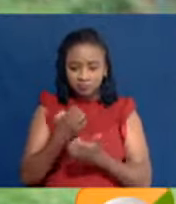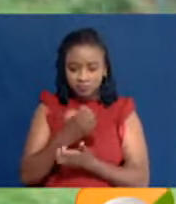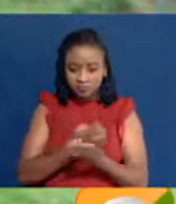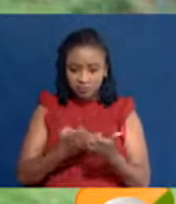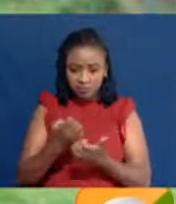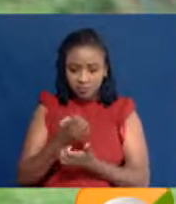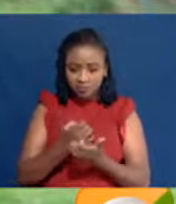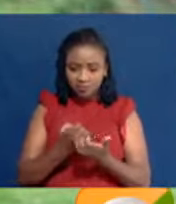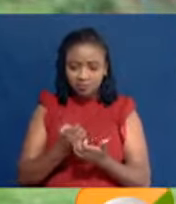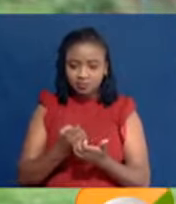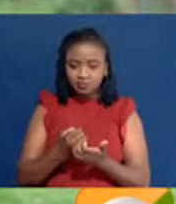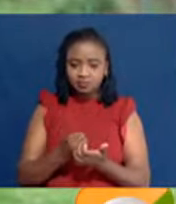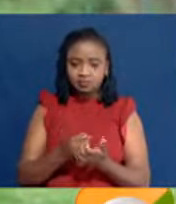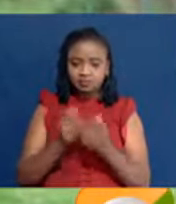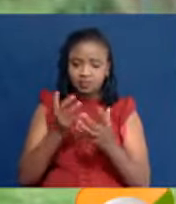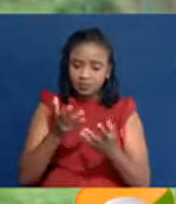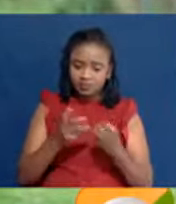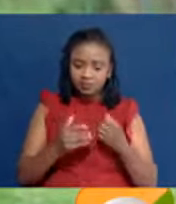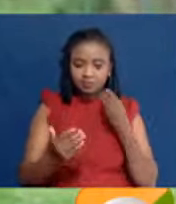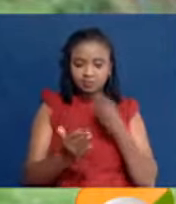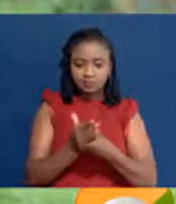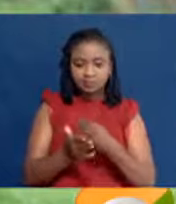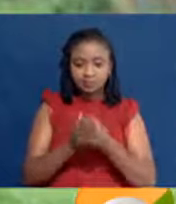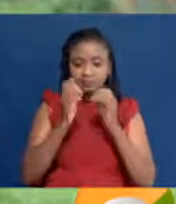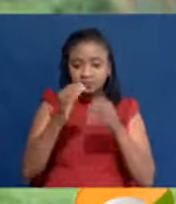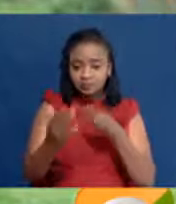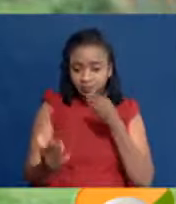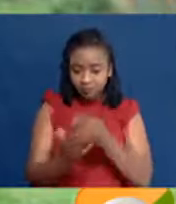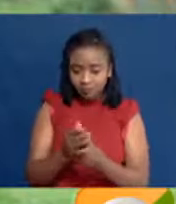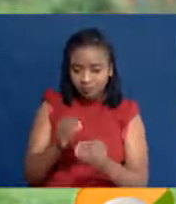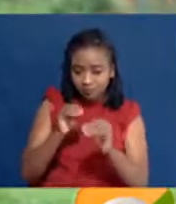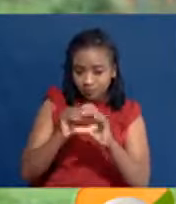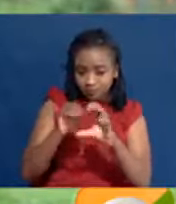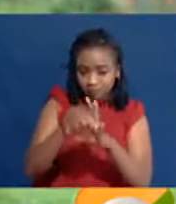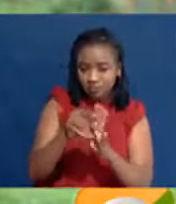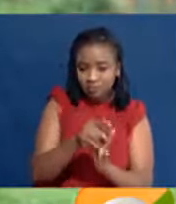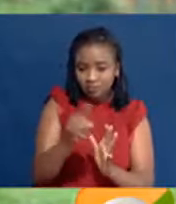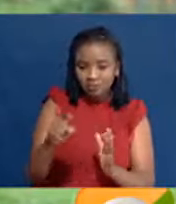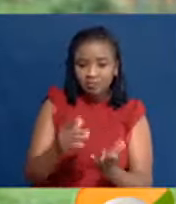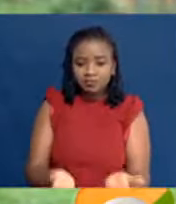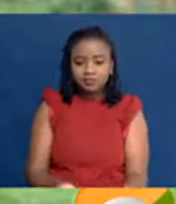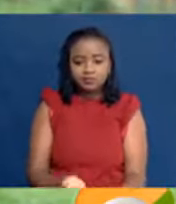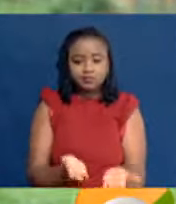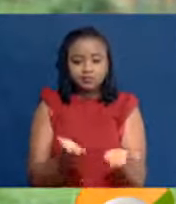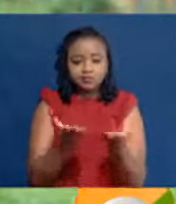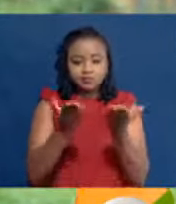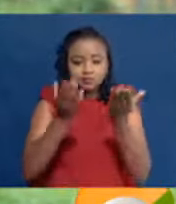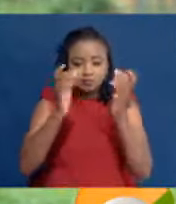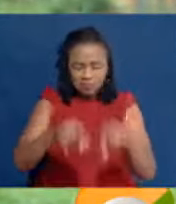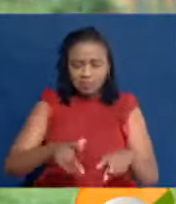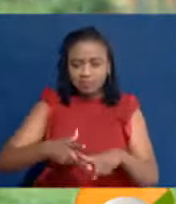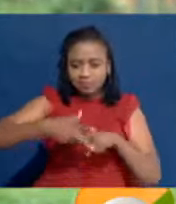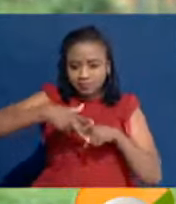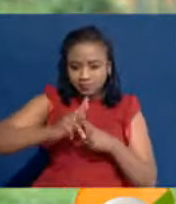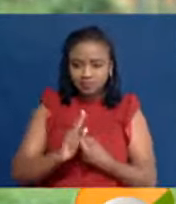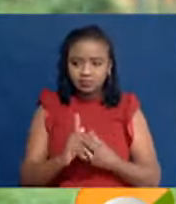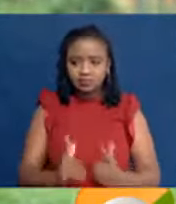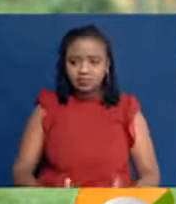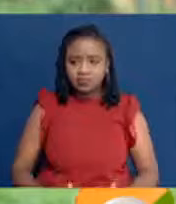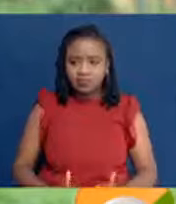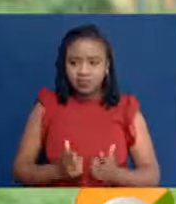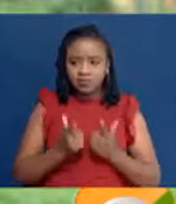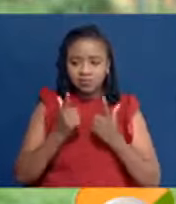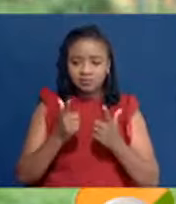the hands of people, they will build lasting resilience. They'll buy what they need, they will build more resilient homes, they will live in less